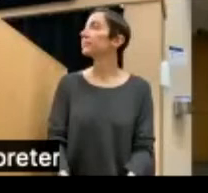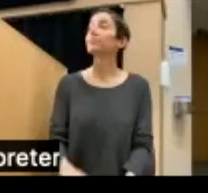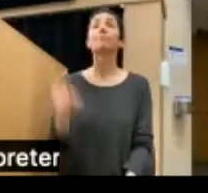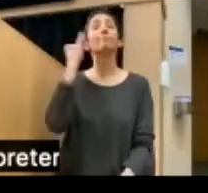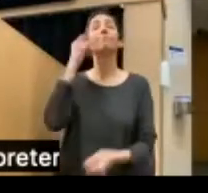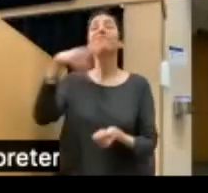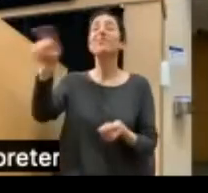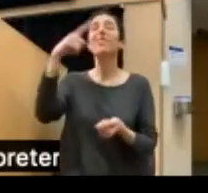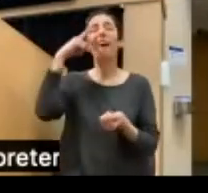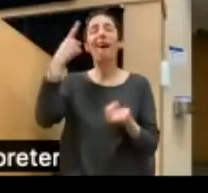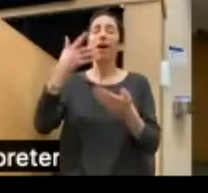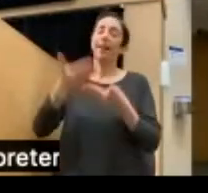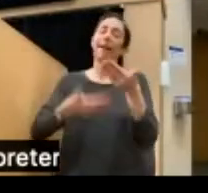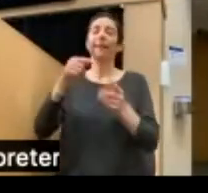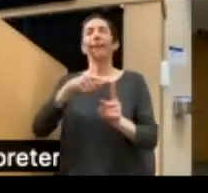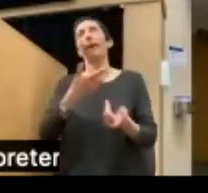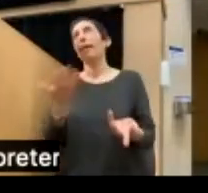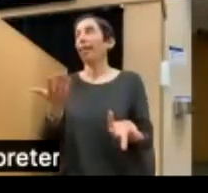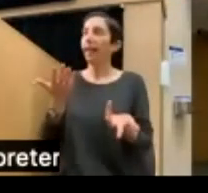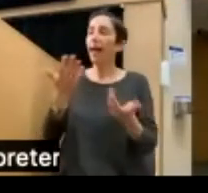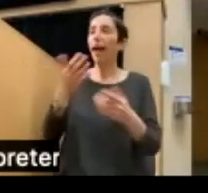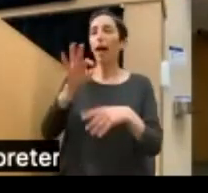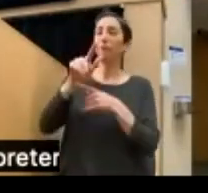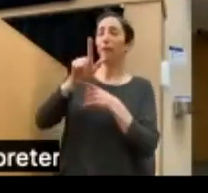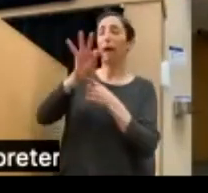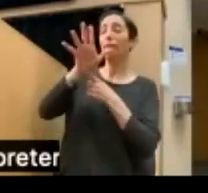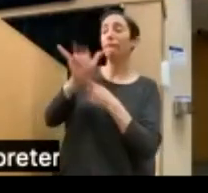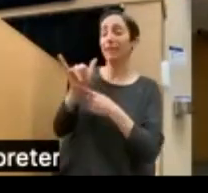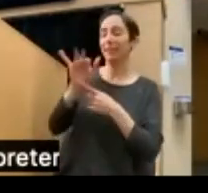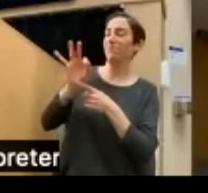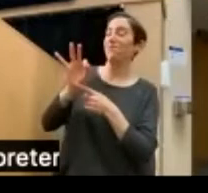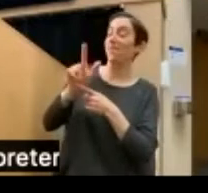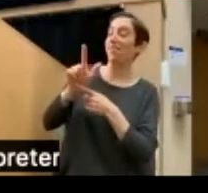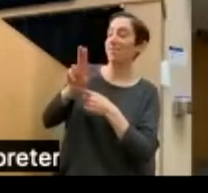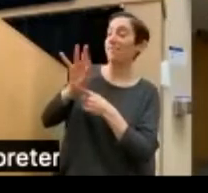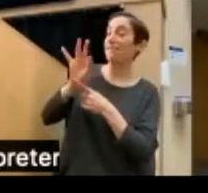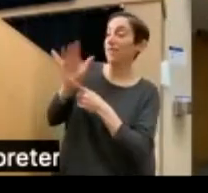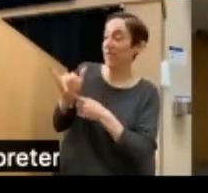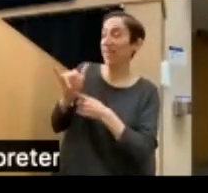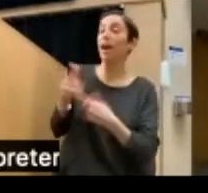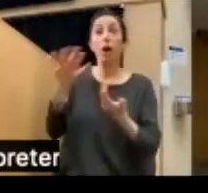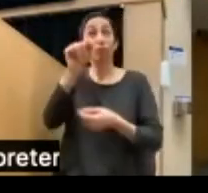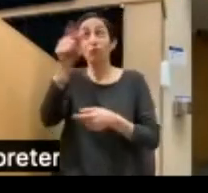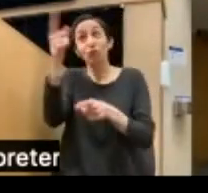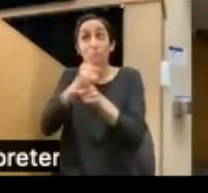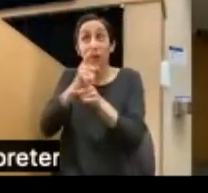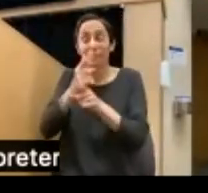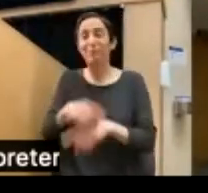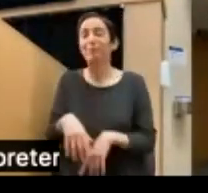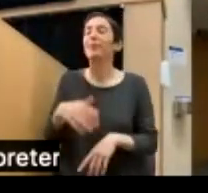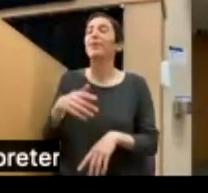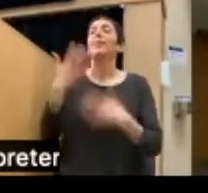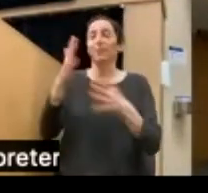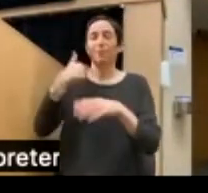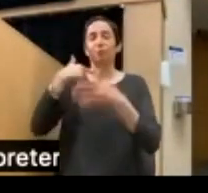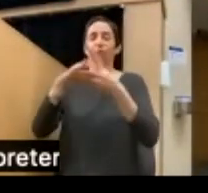subject, I'm just going to go ahead and support that right now by telling you a story about rabbits. And